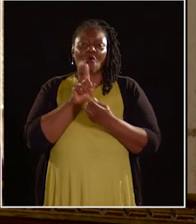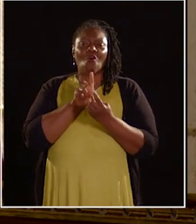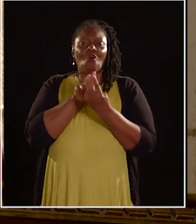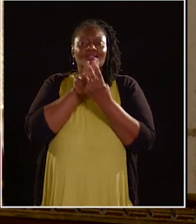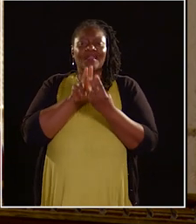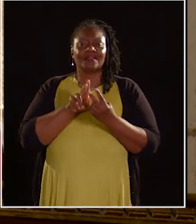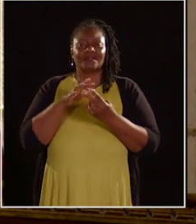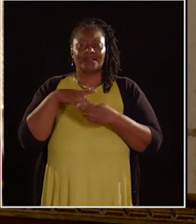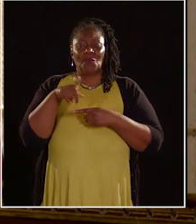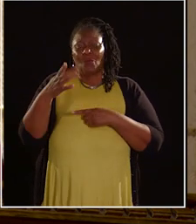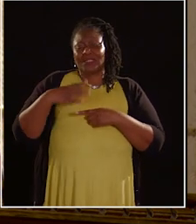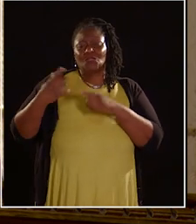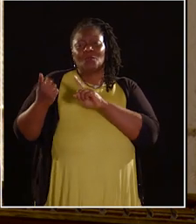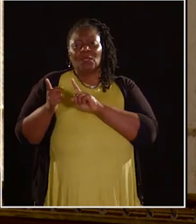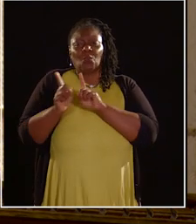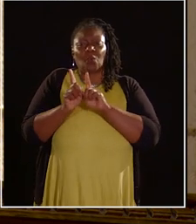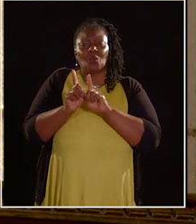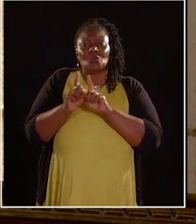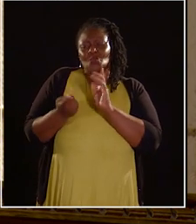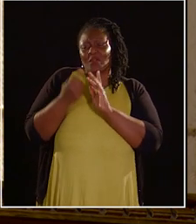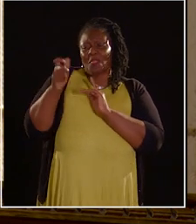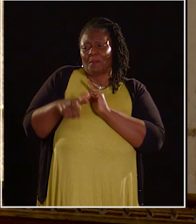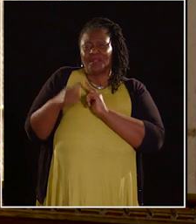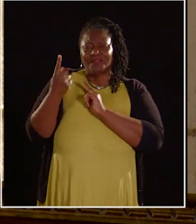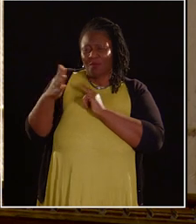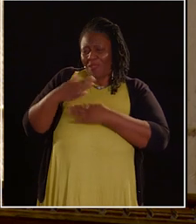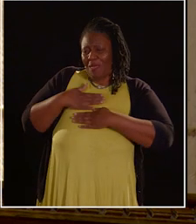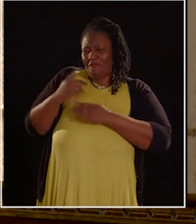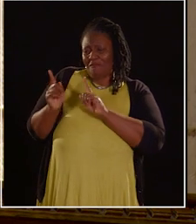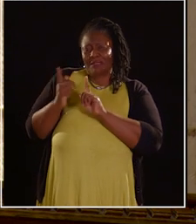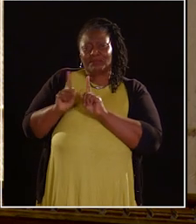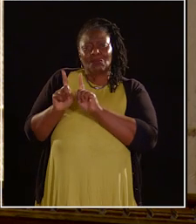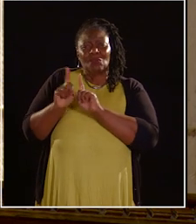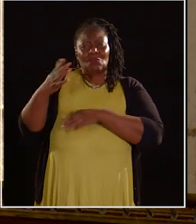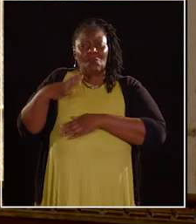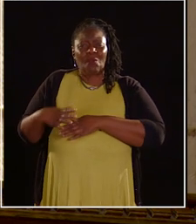contact, on being close to someone else, the one we love.